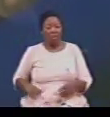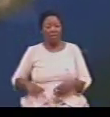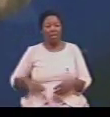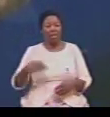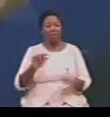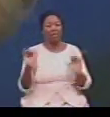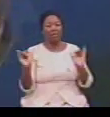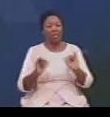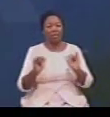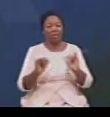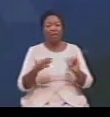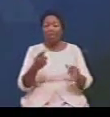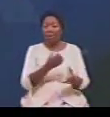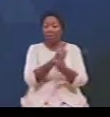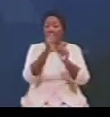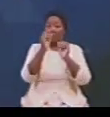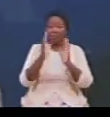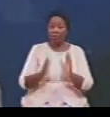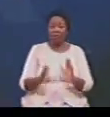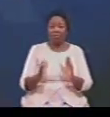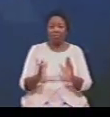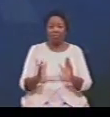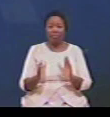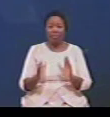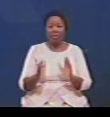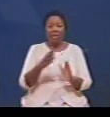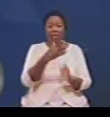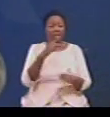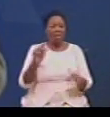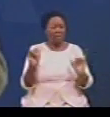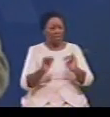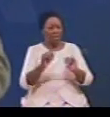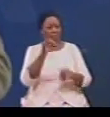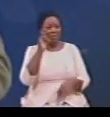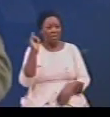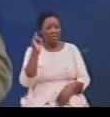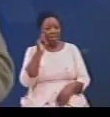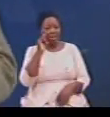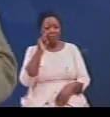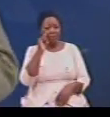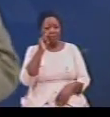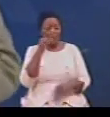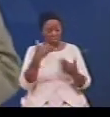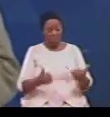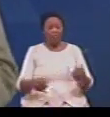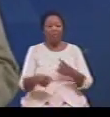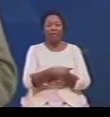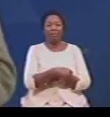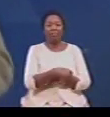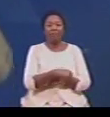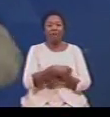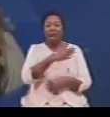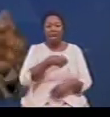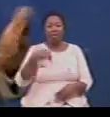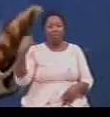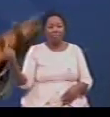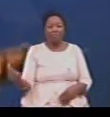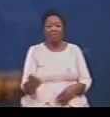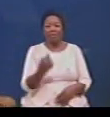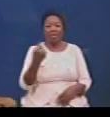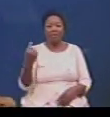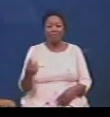the Savior, the same yesterday, today, and forever.